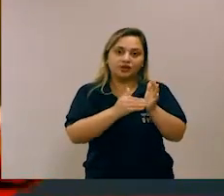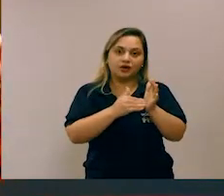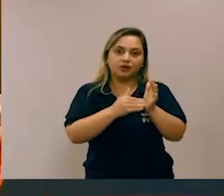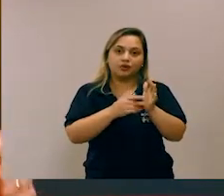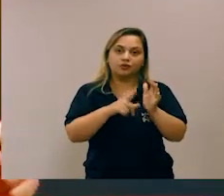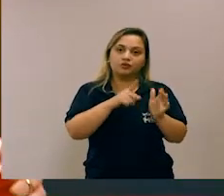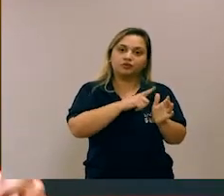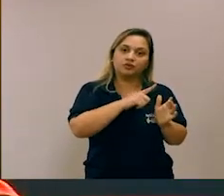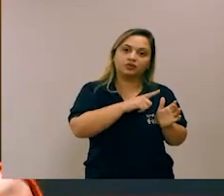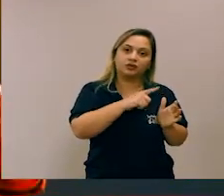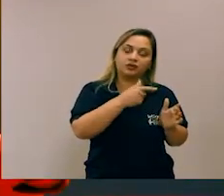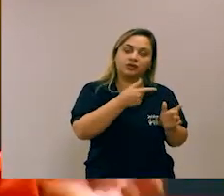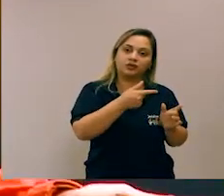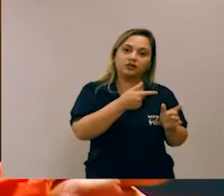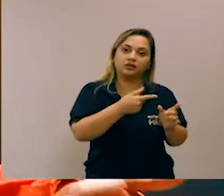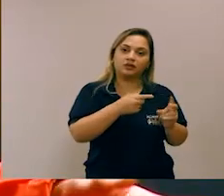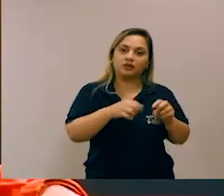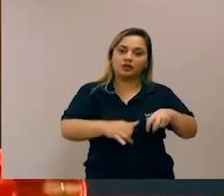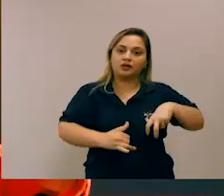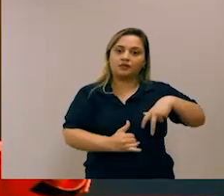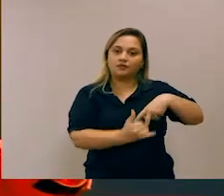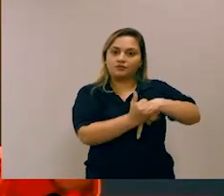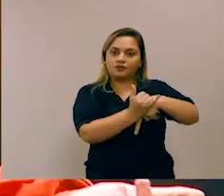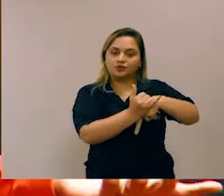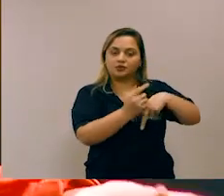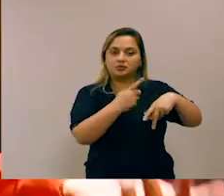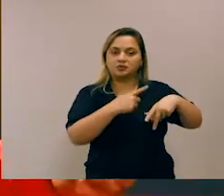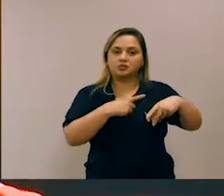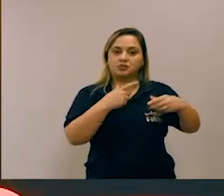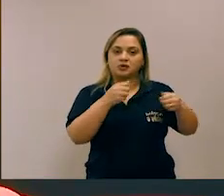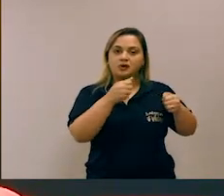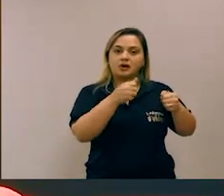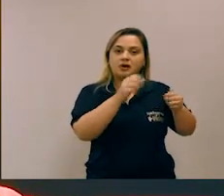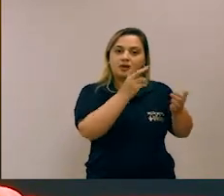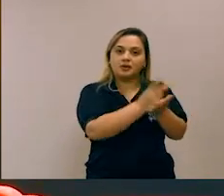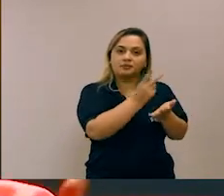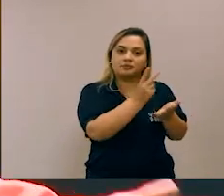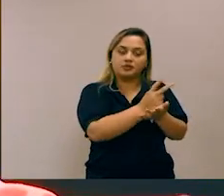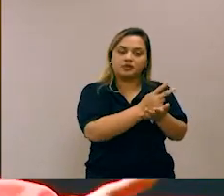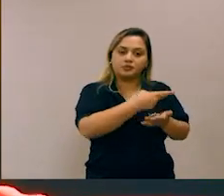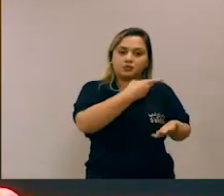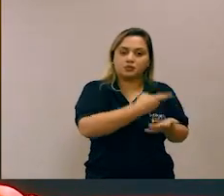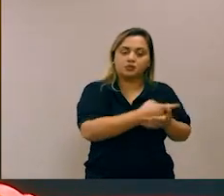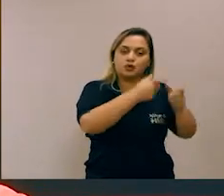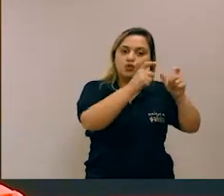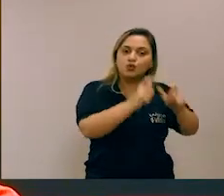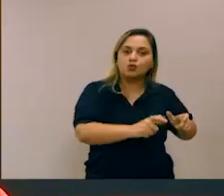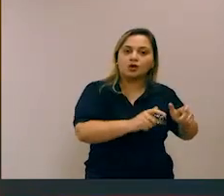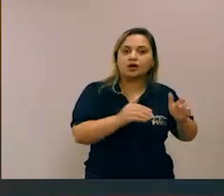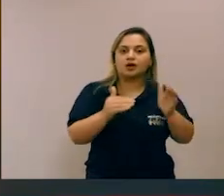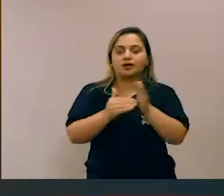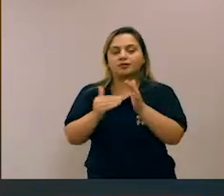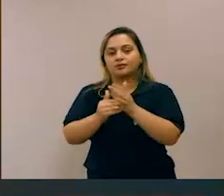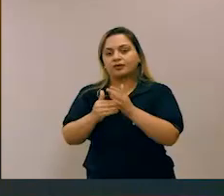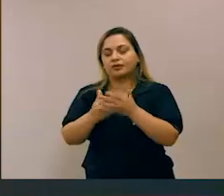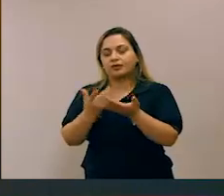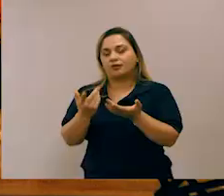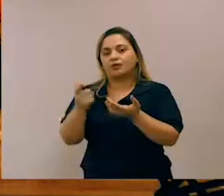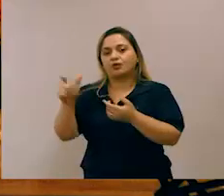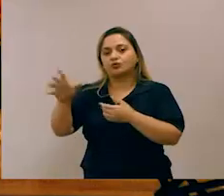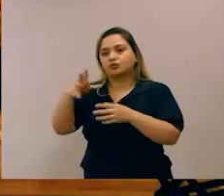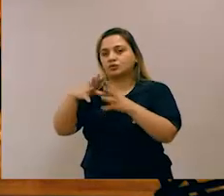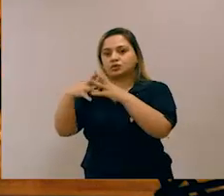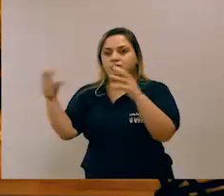had the same initial position as the missing ones. These points had maximum weight within the heat